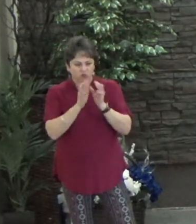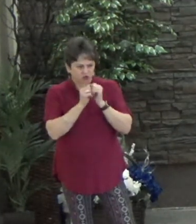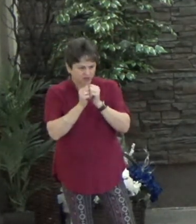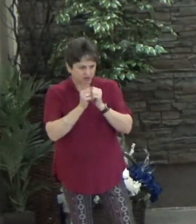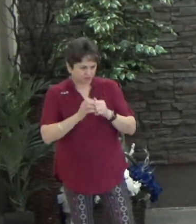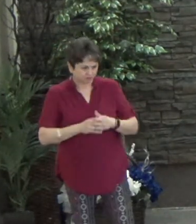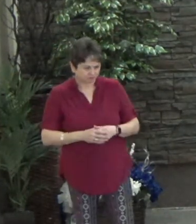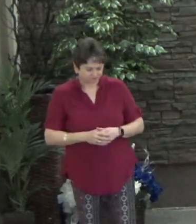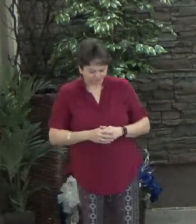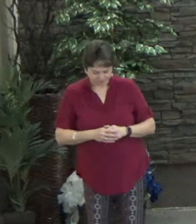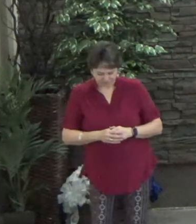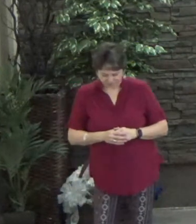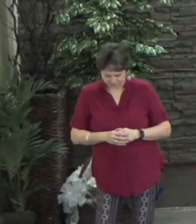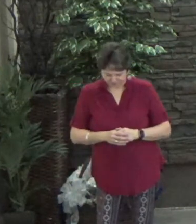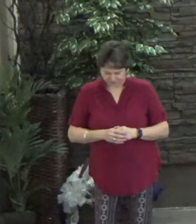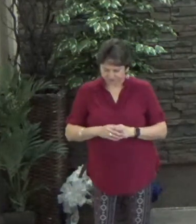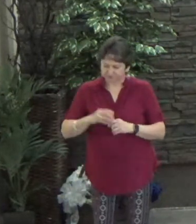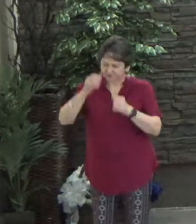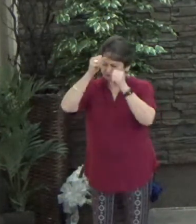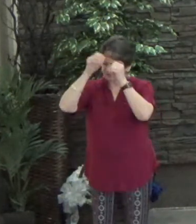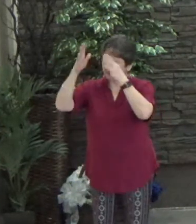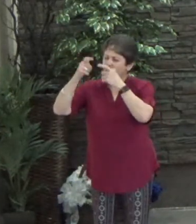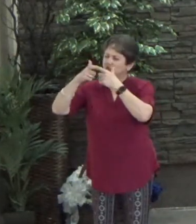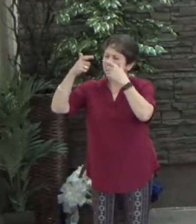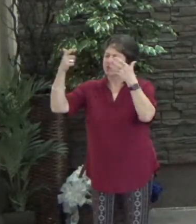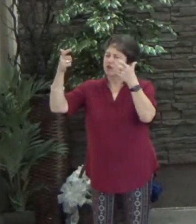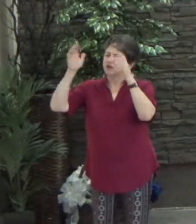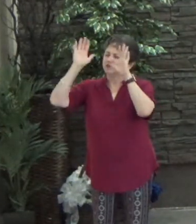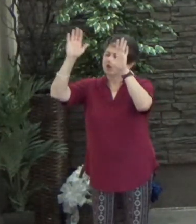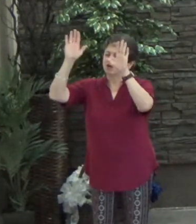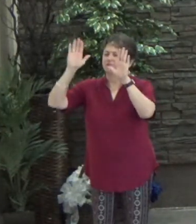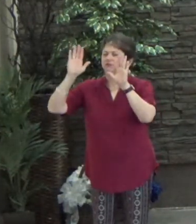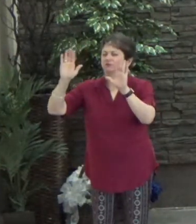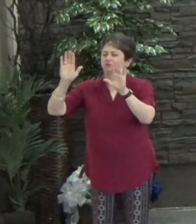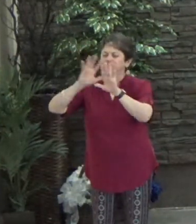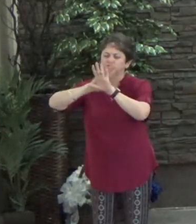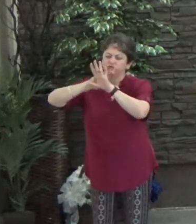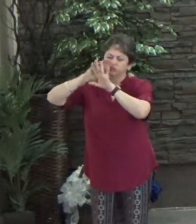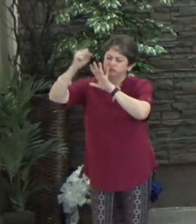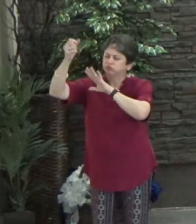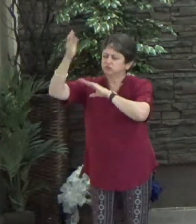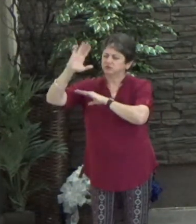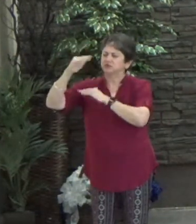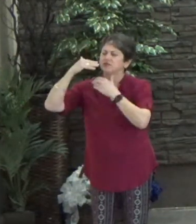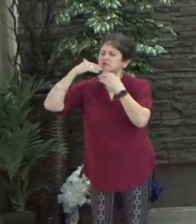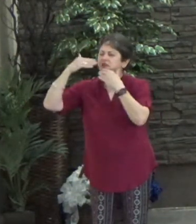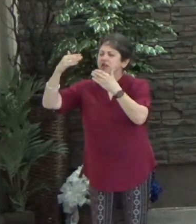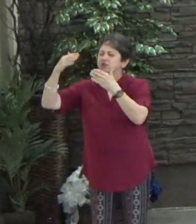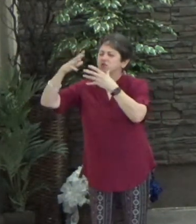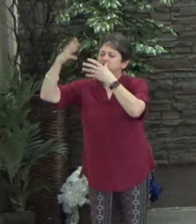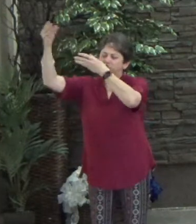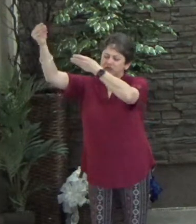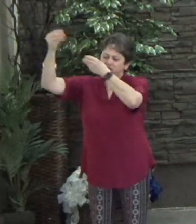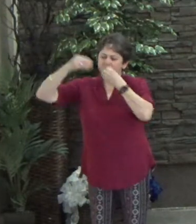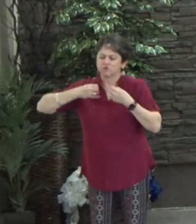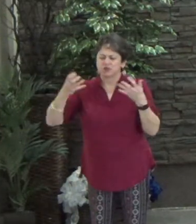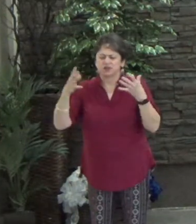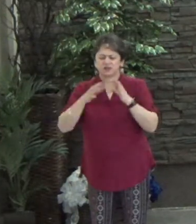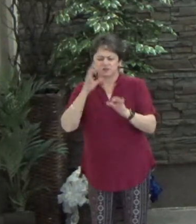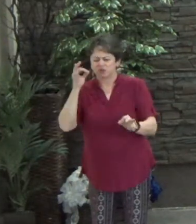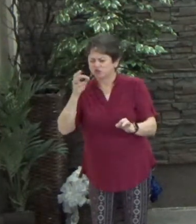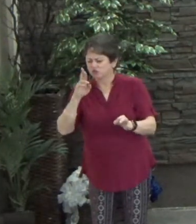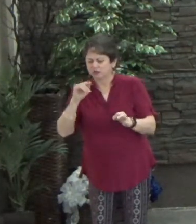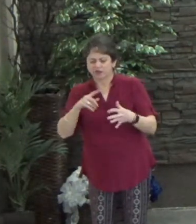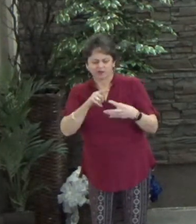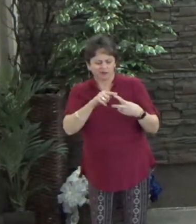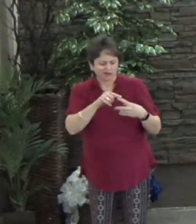together. Well, you are a great and awesome God. We thank you so much for giving us so many spiritual resources like your word